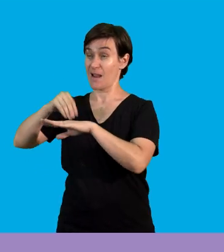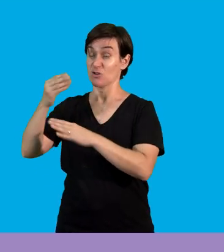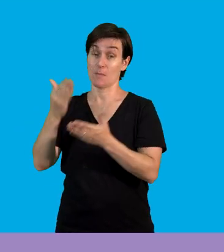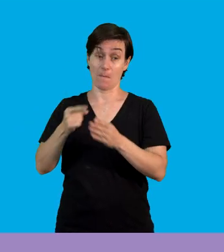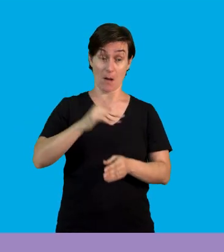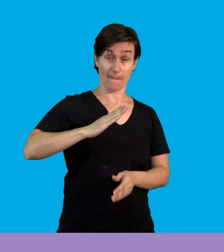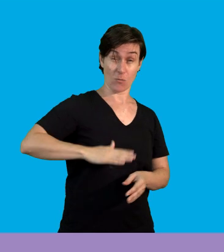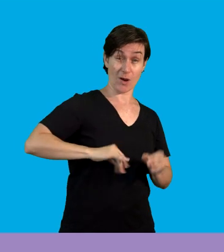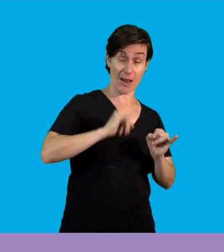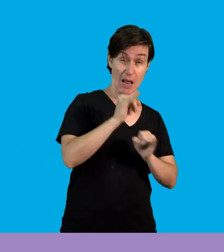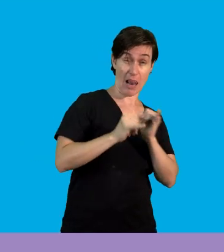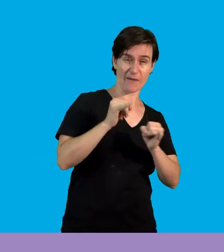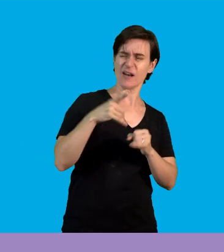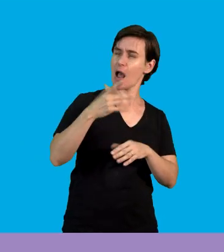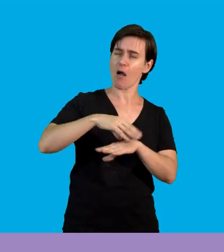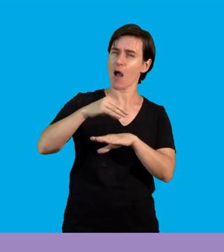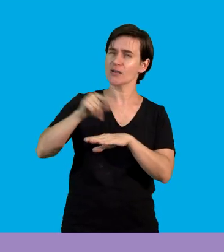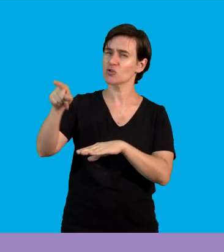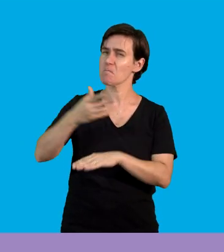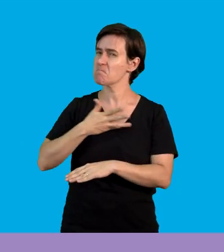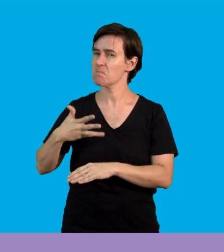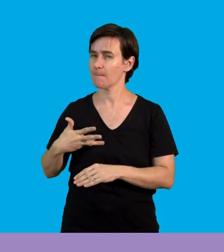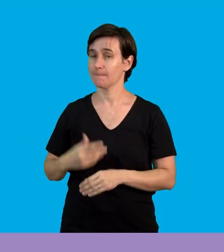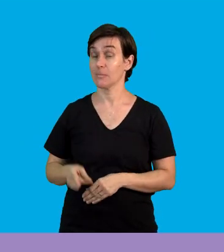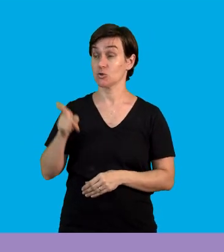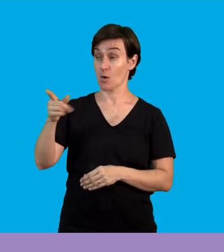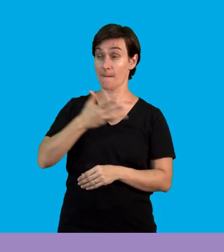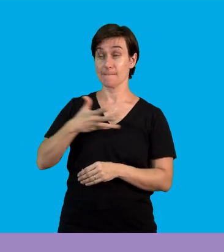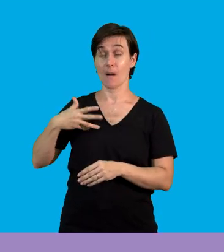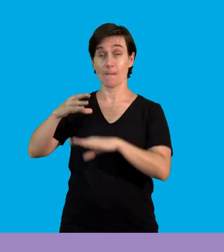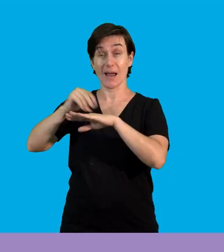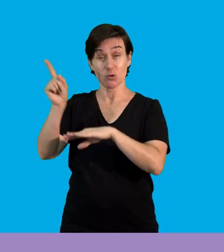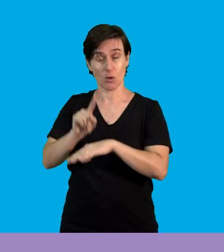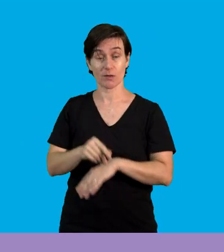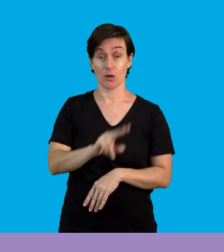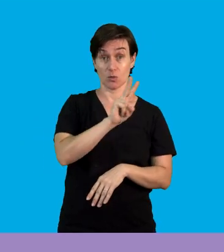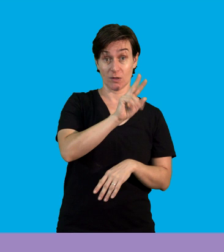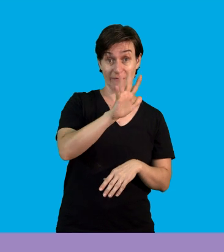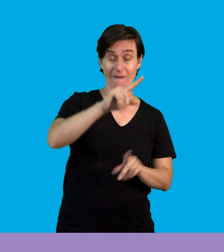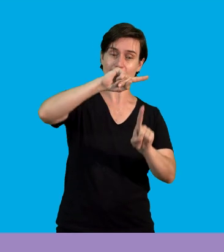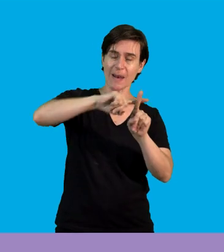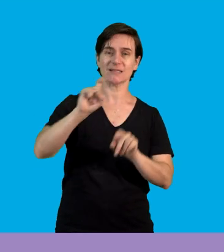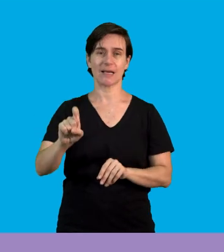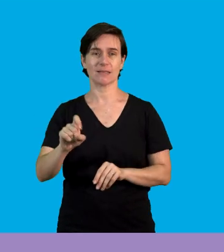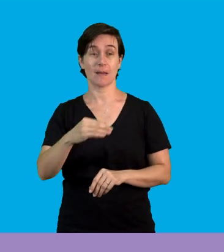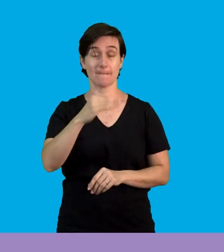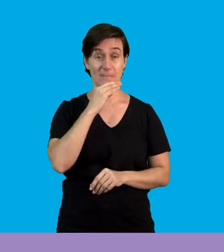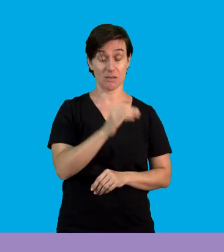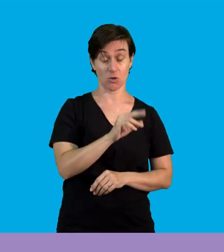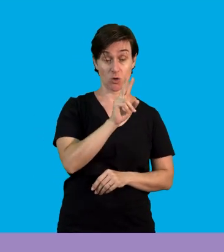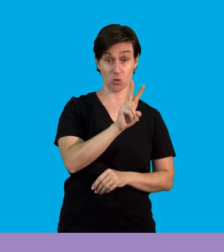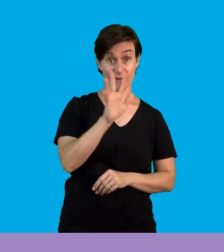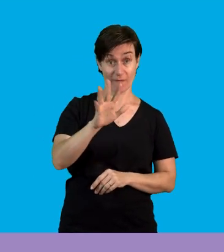is 11 years old? We are given that the mother's age is 25 plus X, so we then